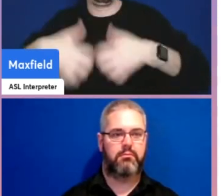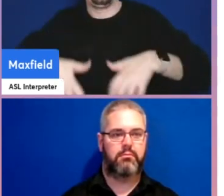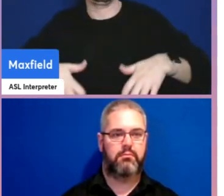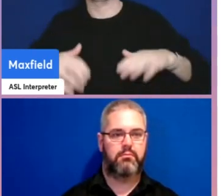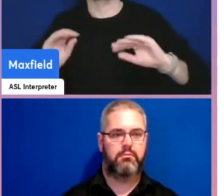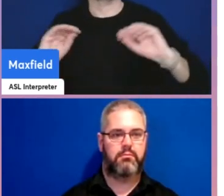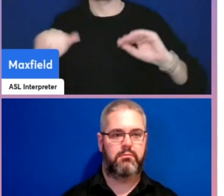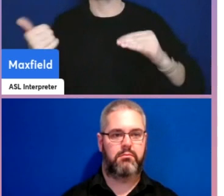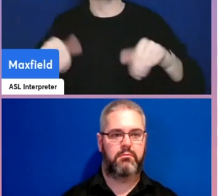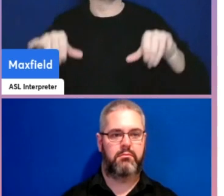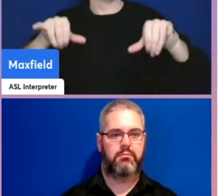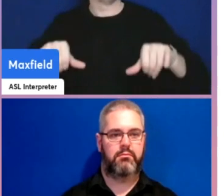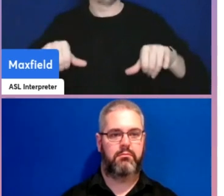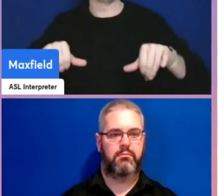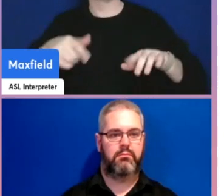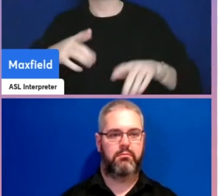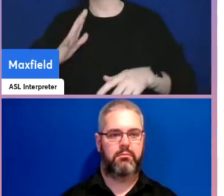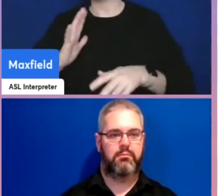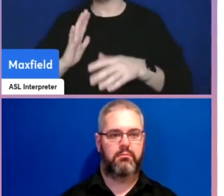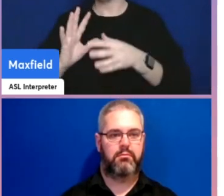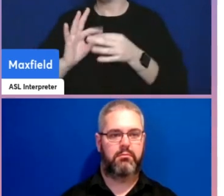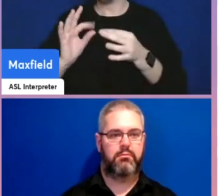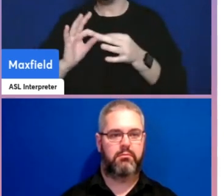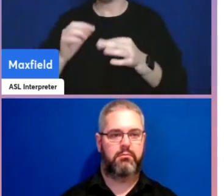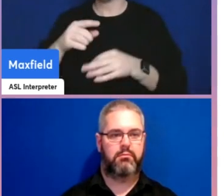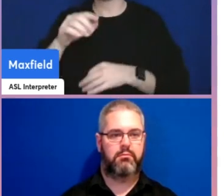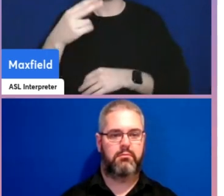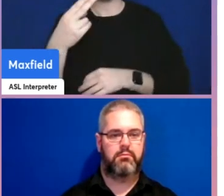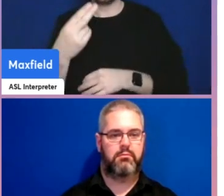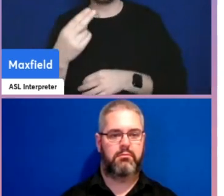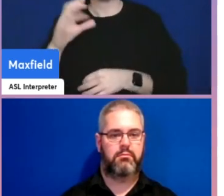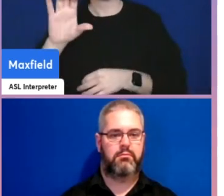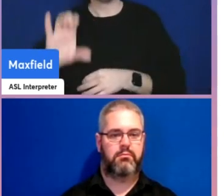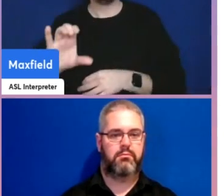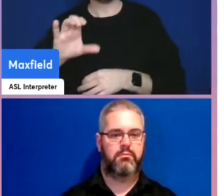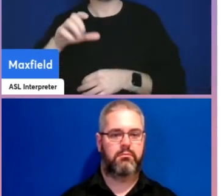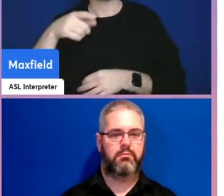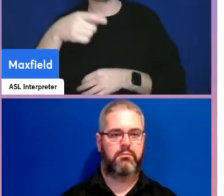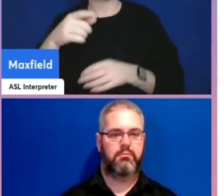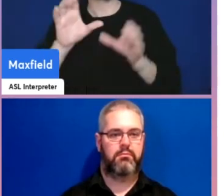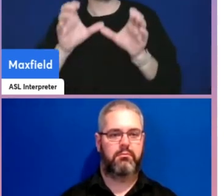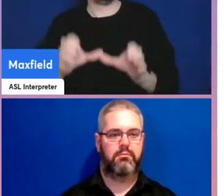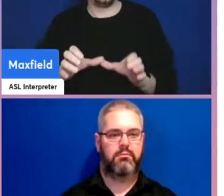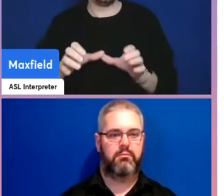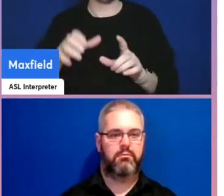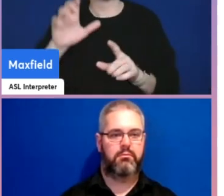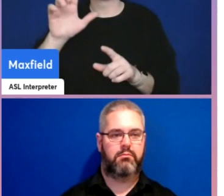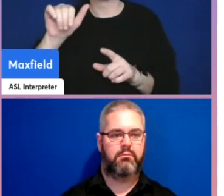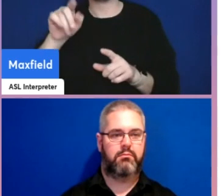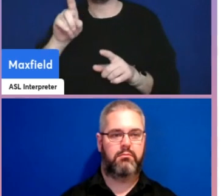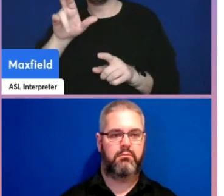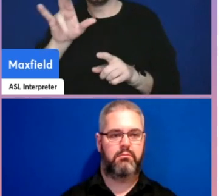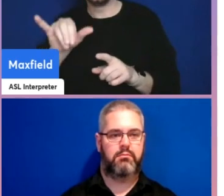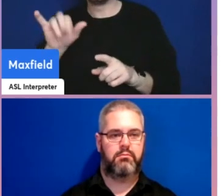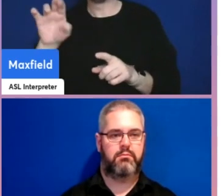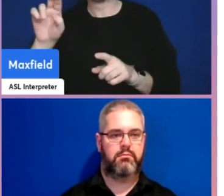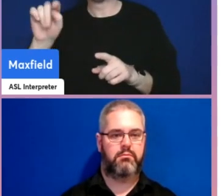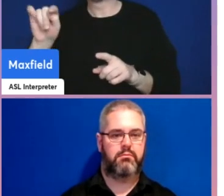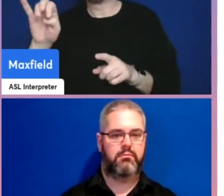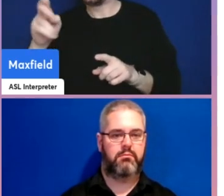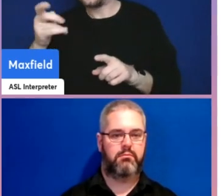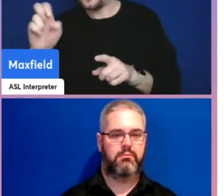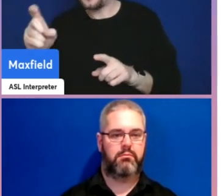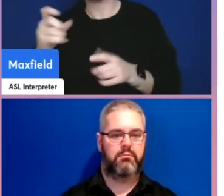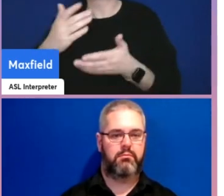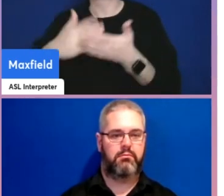else. Like I mentioned, it's using HashiCorp configuration language syntax, which people are already kind of familiar with, because